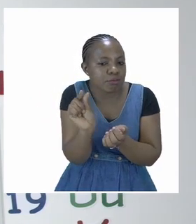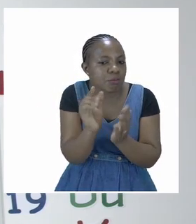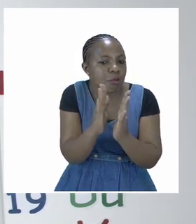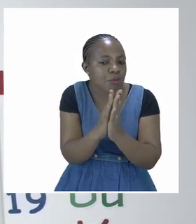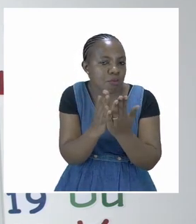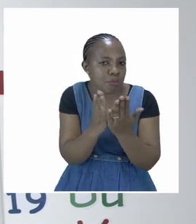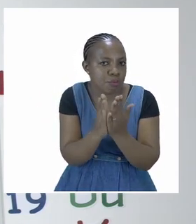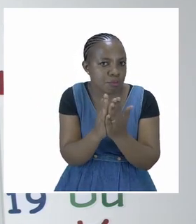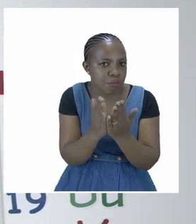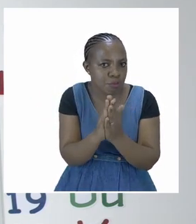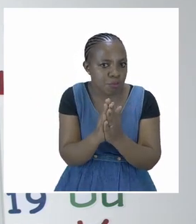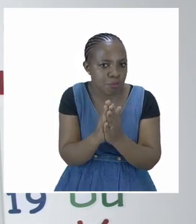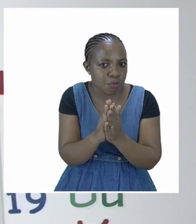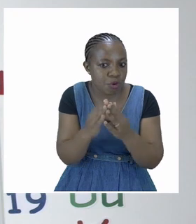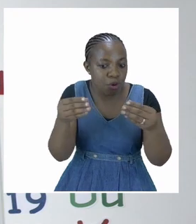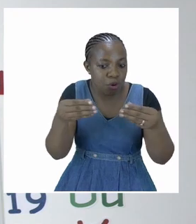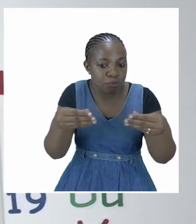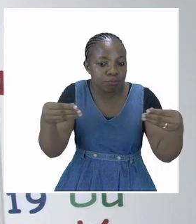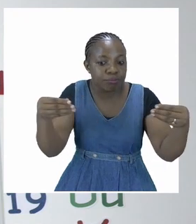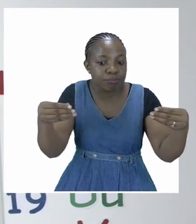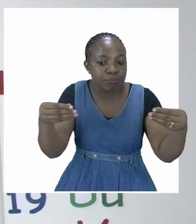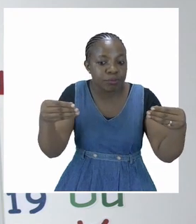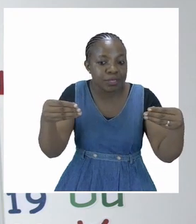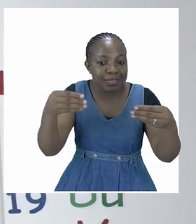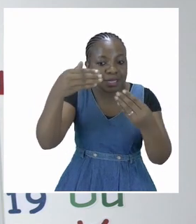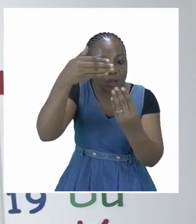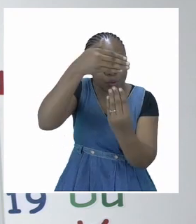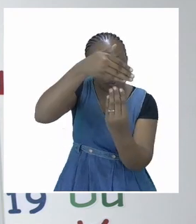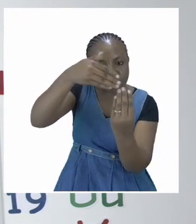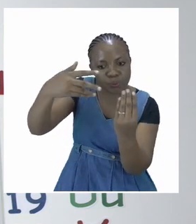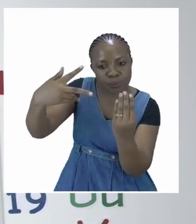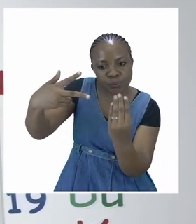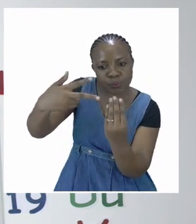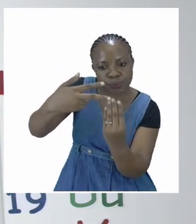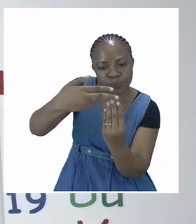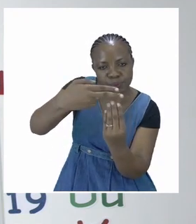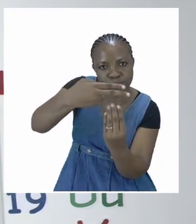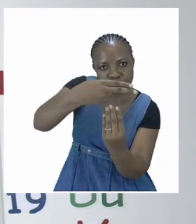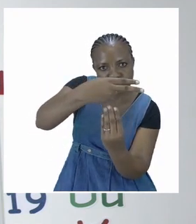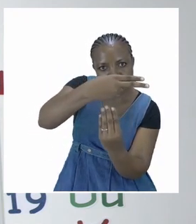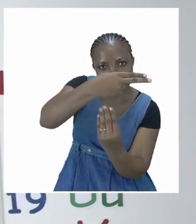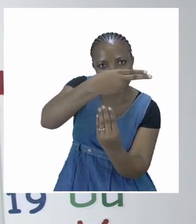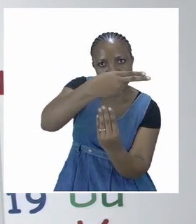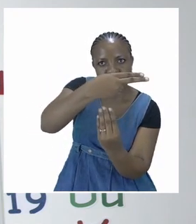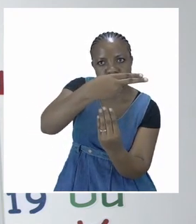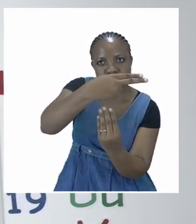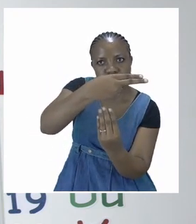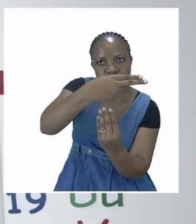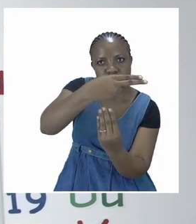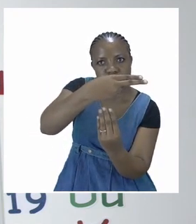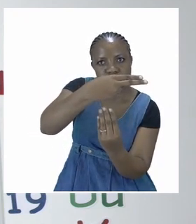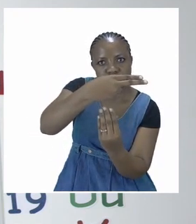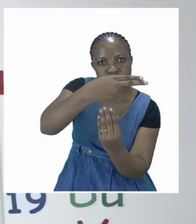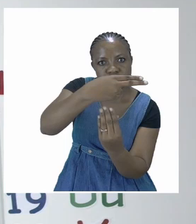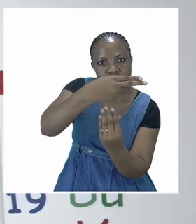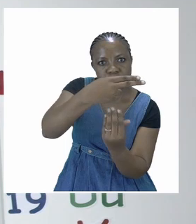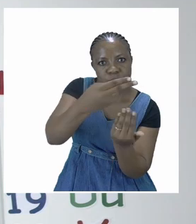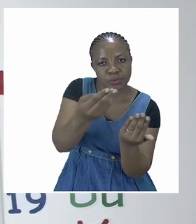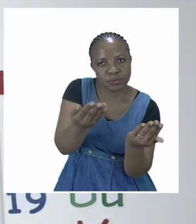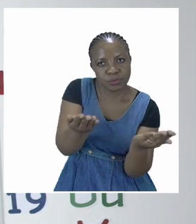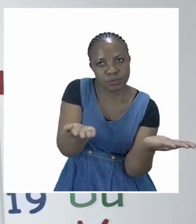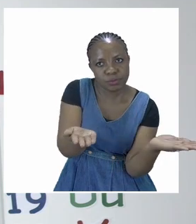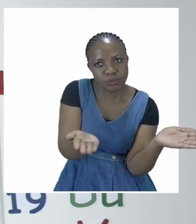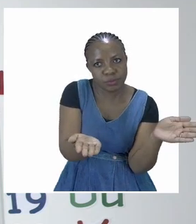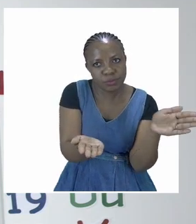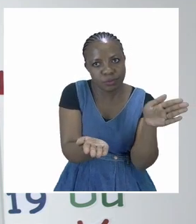booklet. Please cut the top of the lesson booklet with a pair of scissors and fold